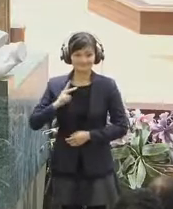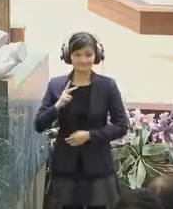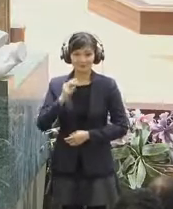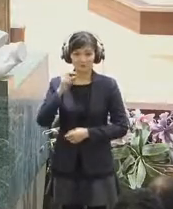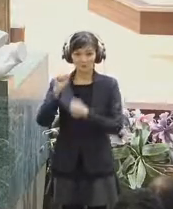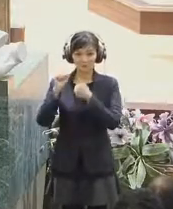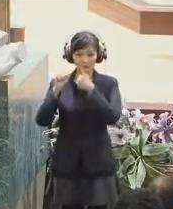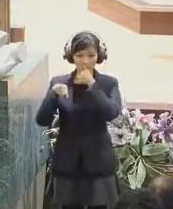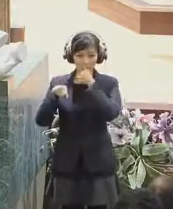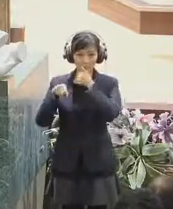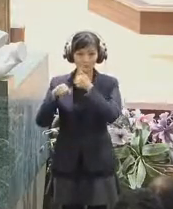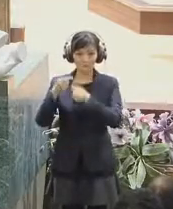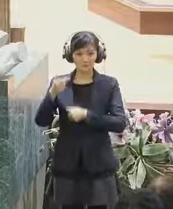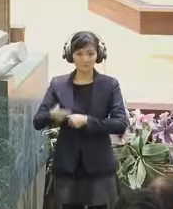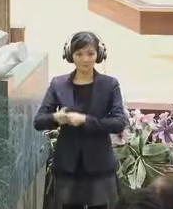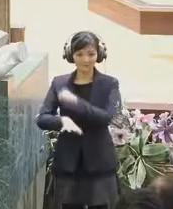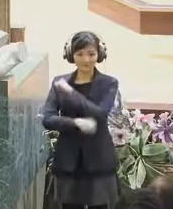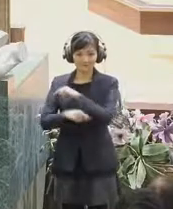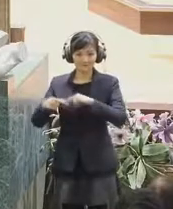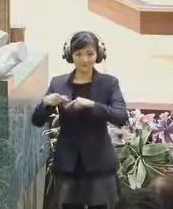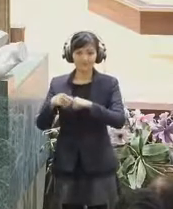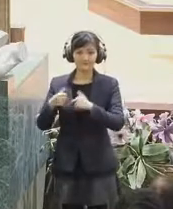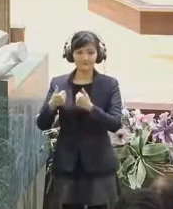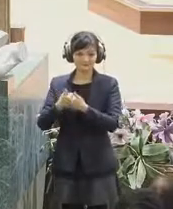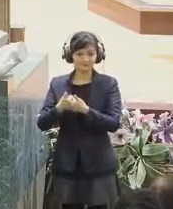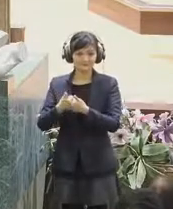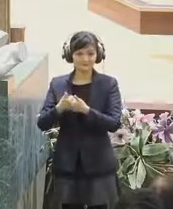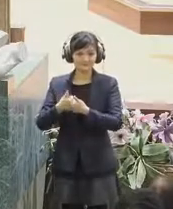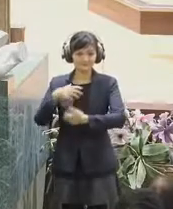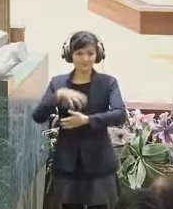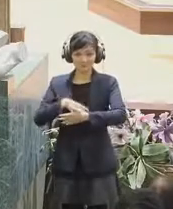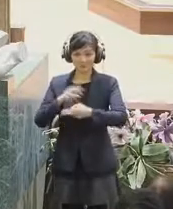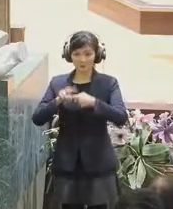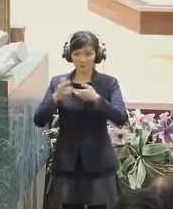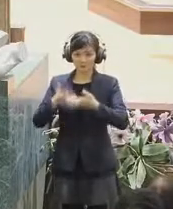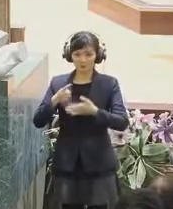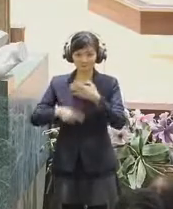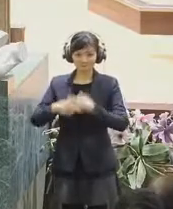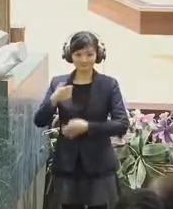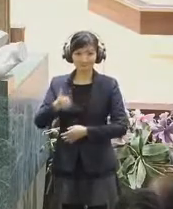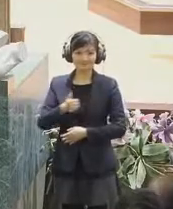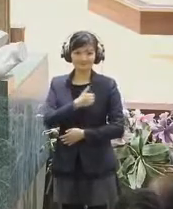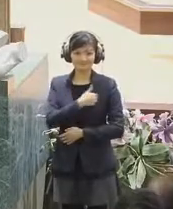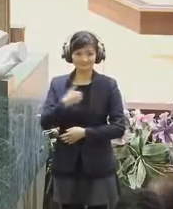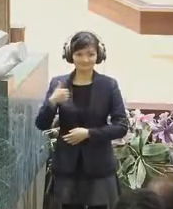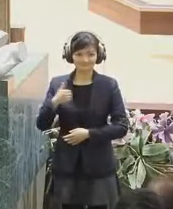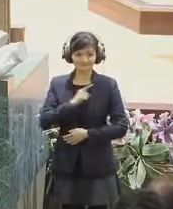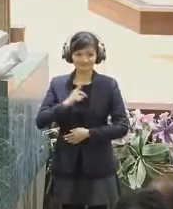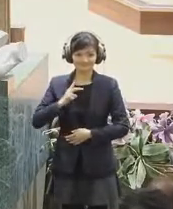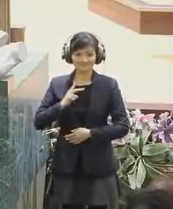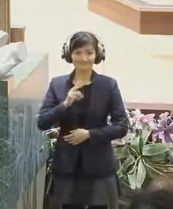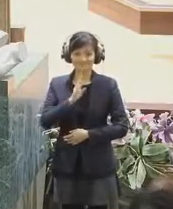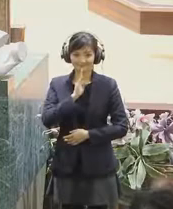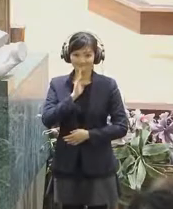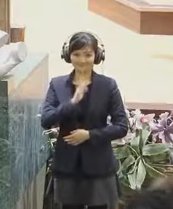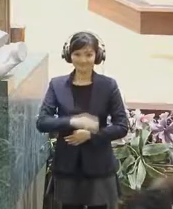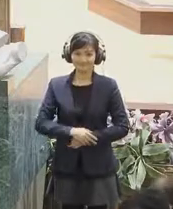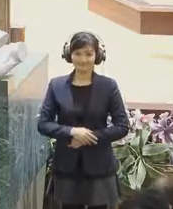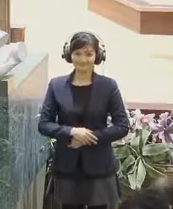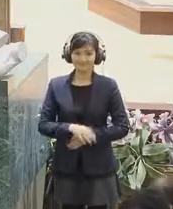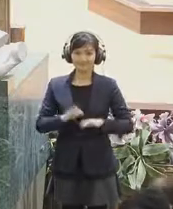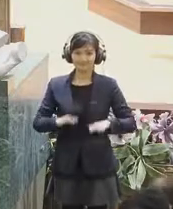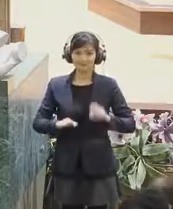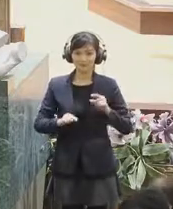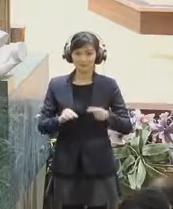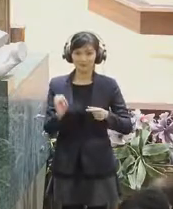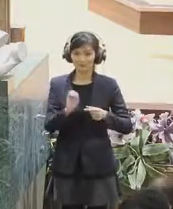Freedom, which is co-organizing this year's GovZero Summit. When GovZero approached us asking if